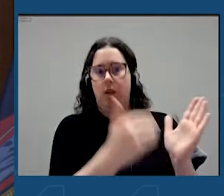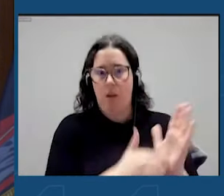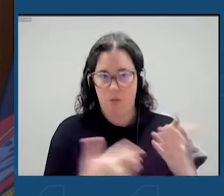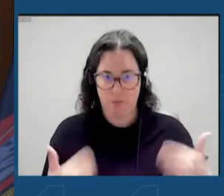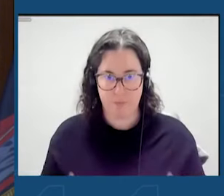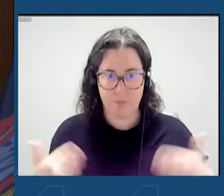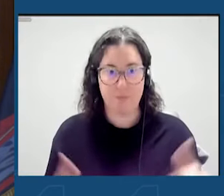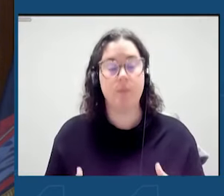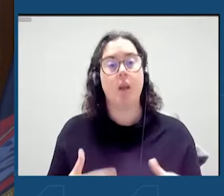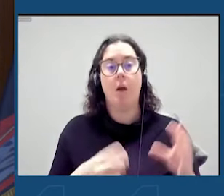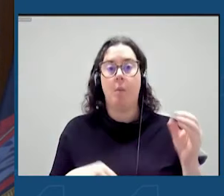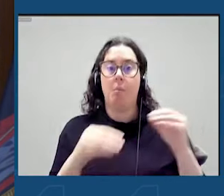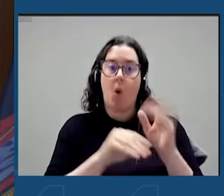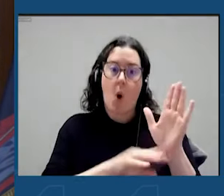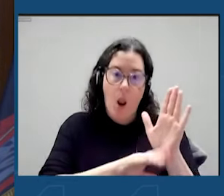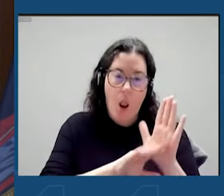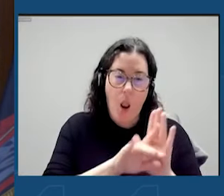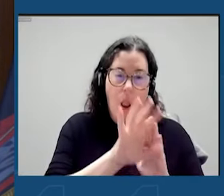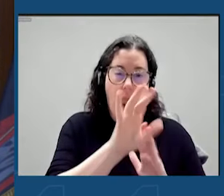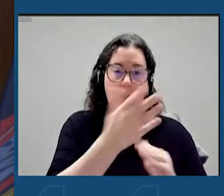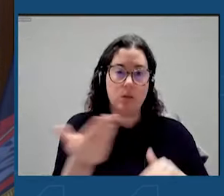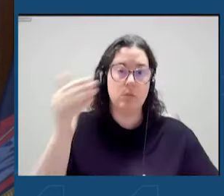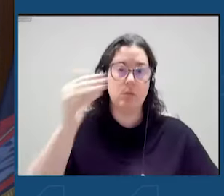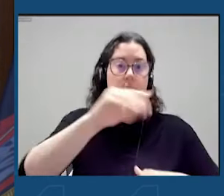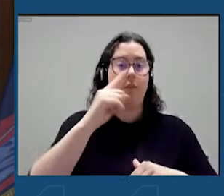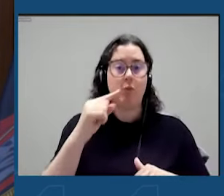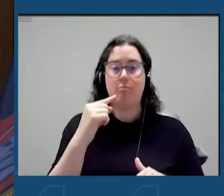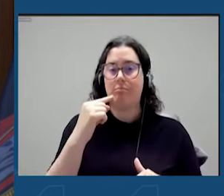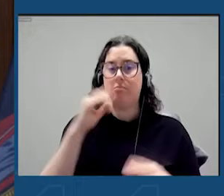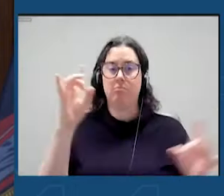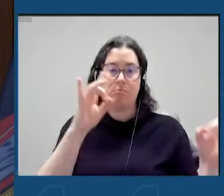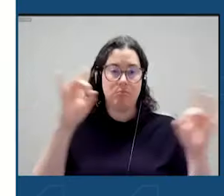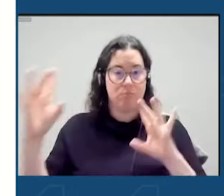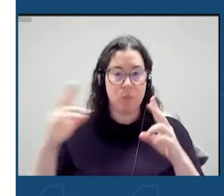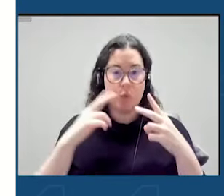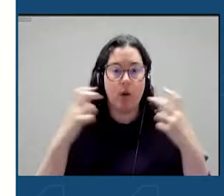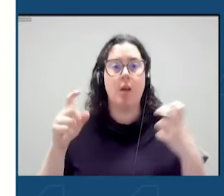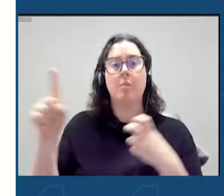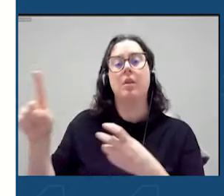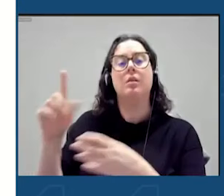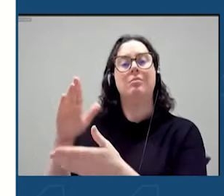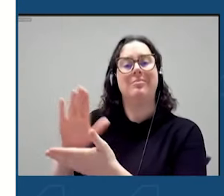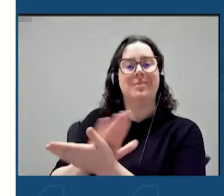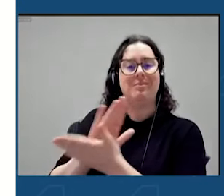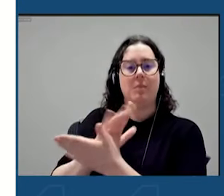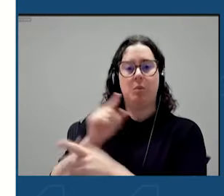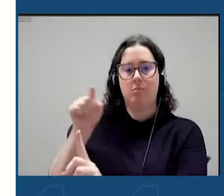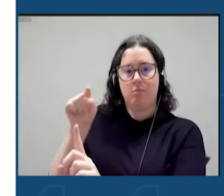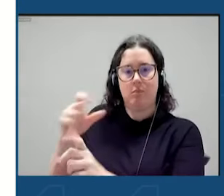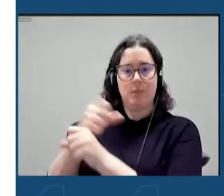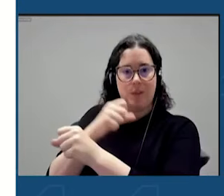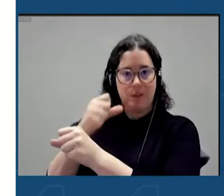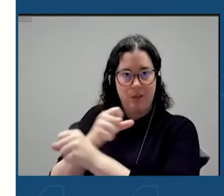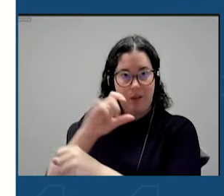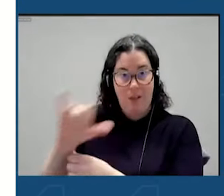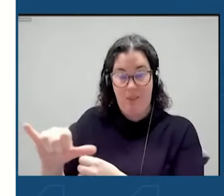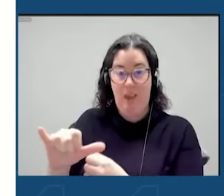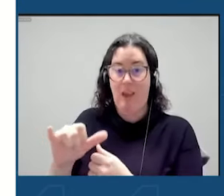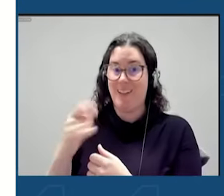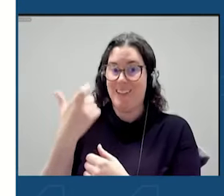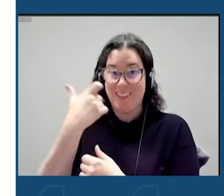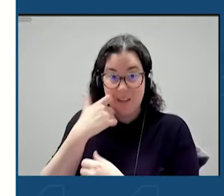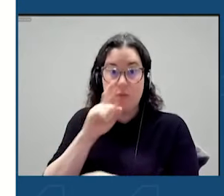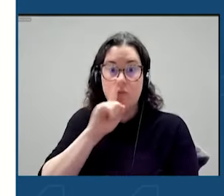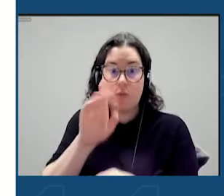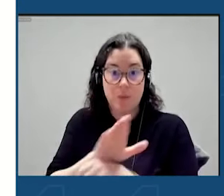for recidivism for defendants with serious crimes. Let's look at these numbers. Our own data, which we're just releasing today, mirrors the trends that were just revealed in